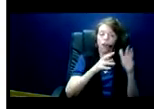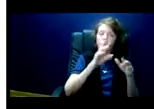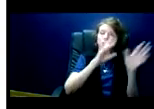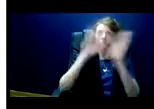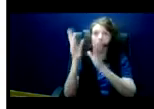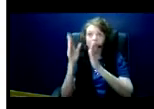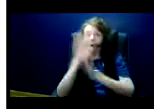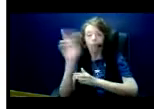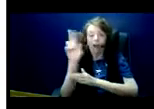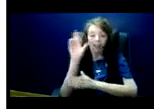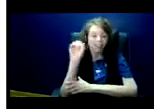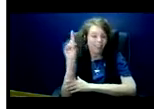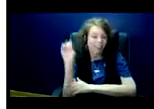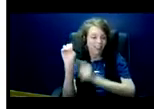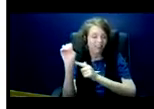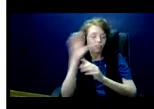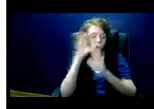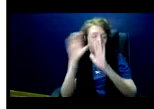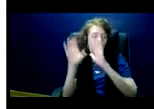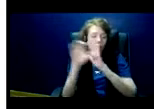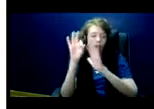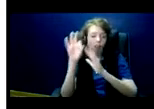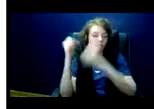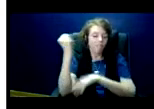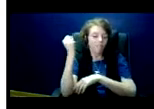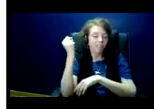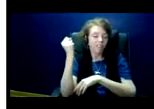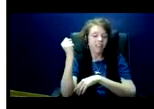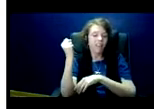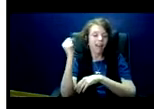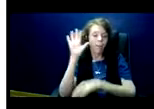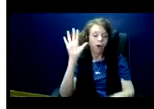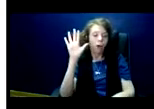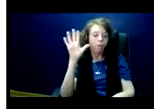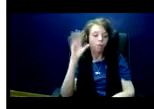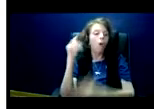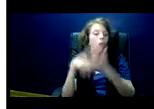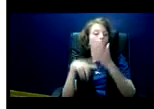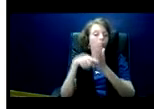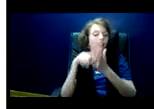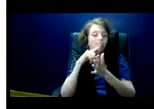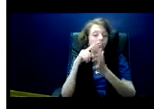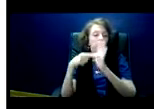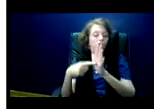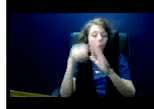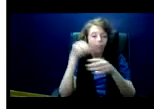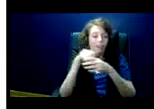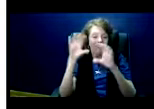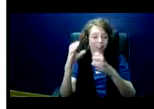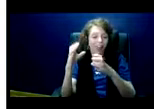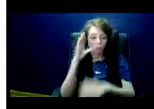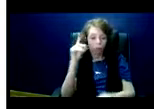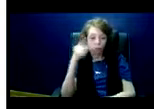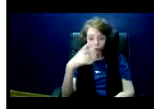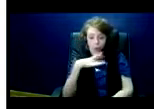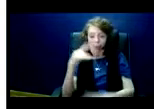screen, there's an image of a fist and an image of a palm. And what this is showing is that a lot of times in class, I'll